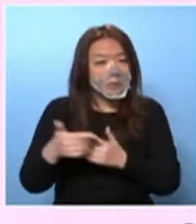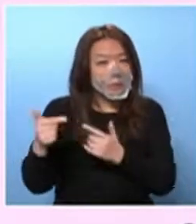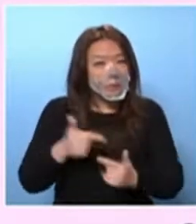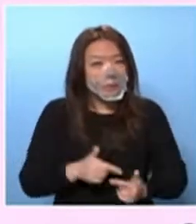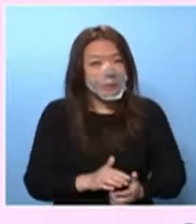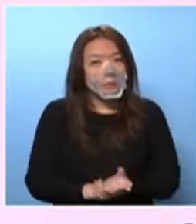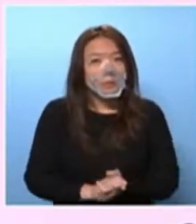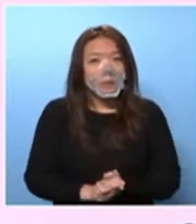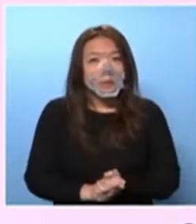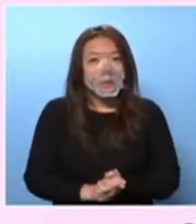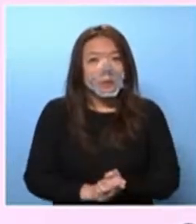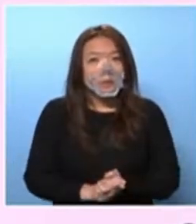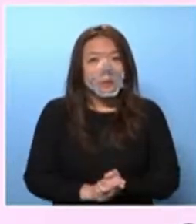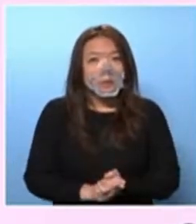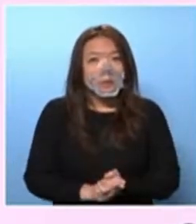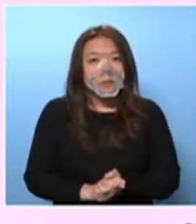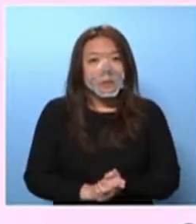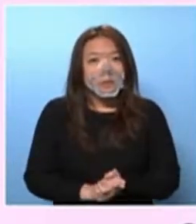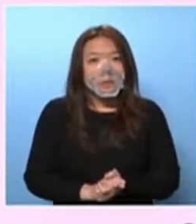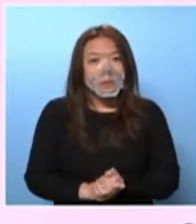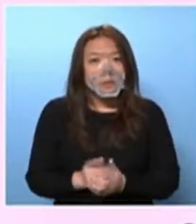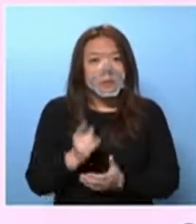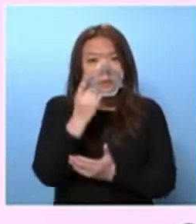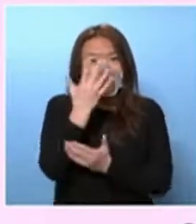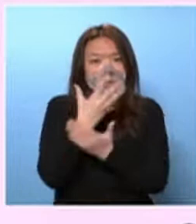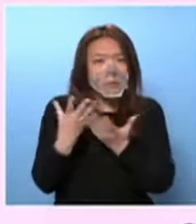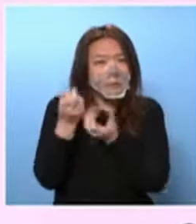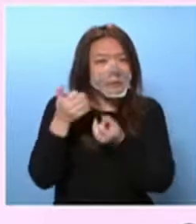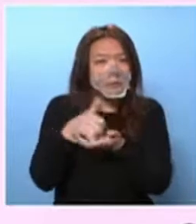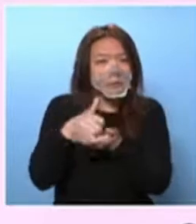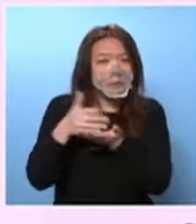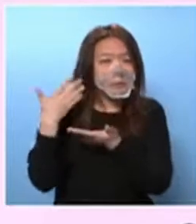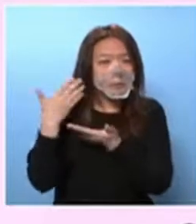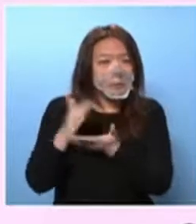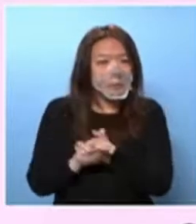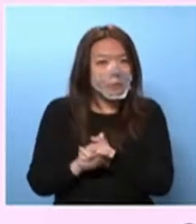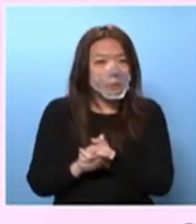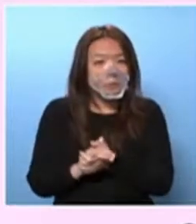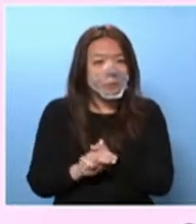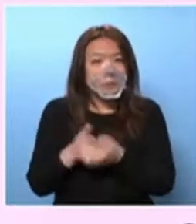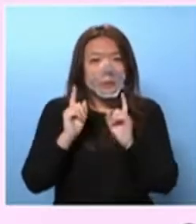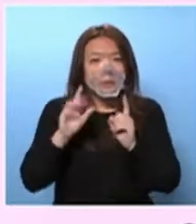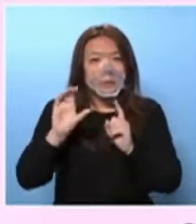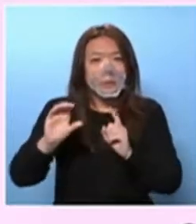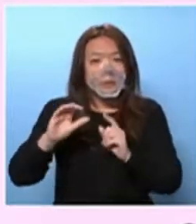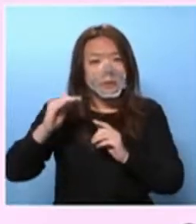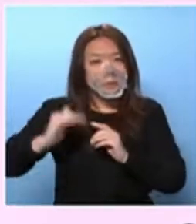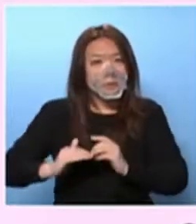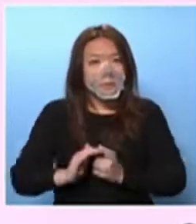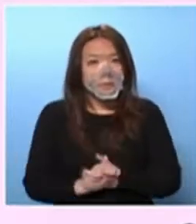to issue no less than $10 billion of retail green bonds in the next financial year.